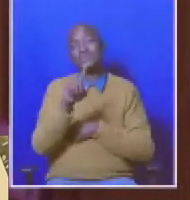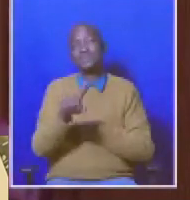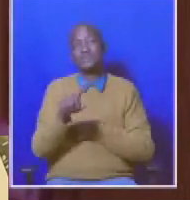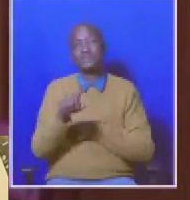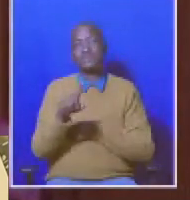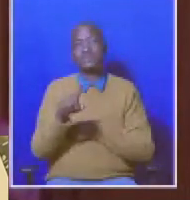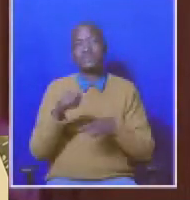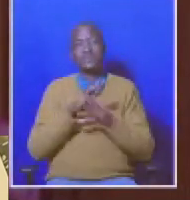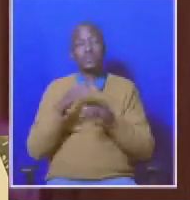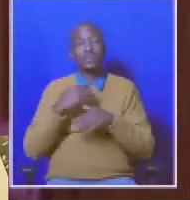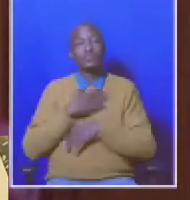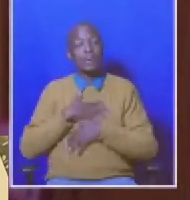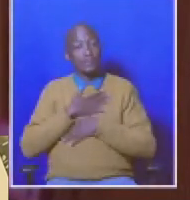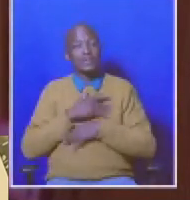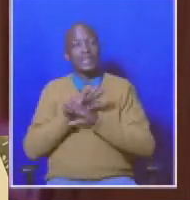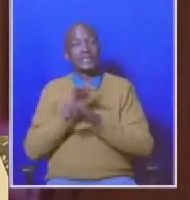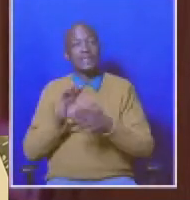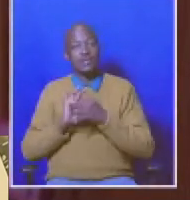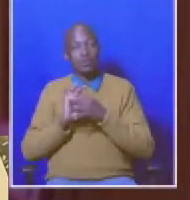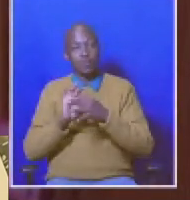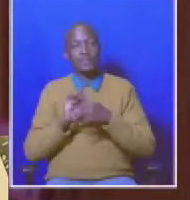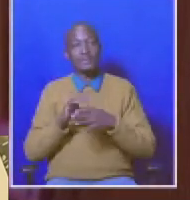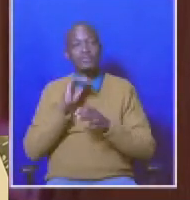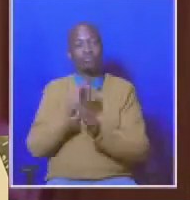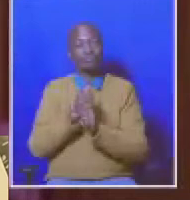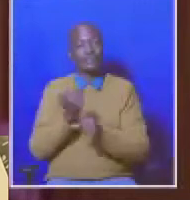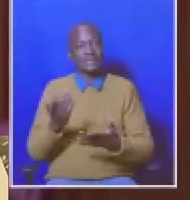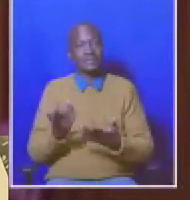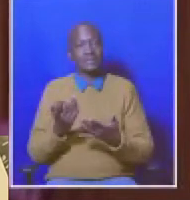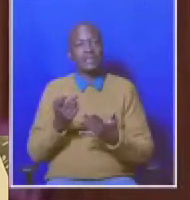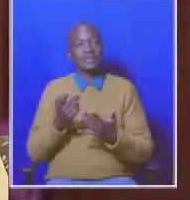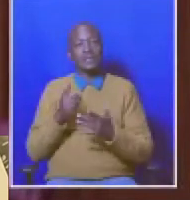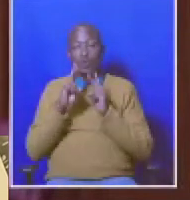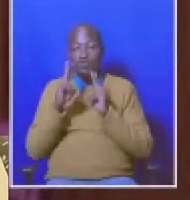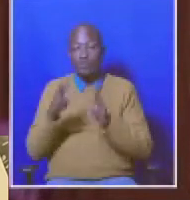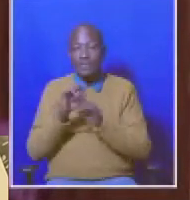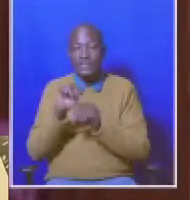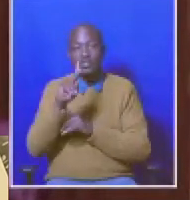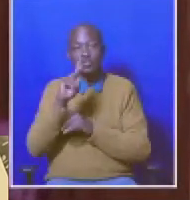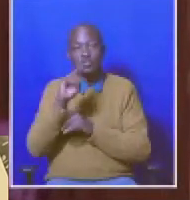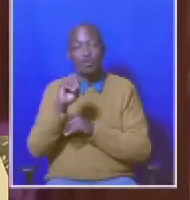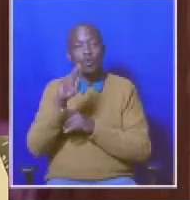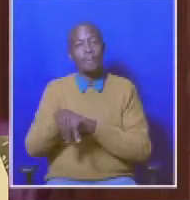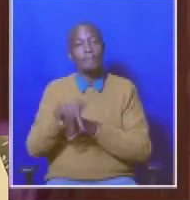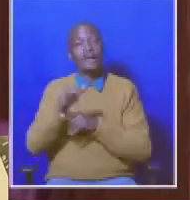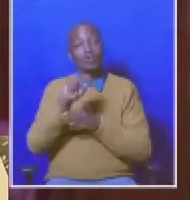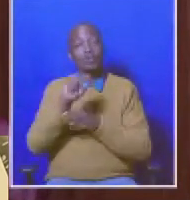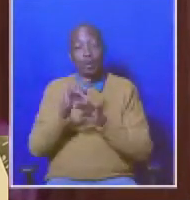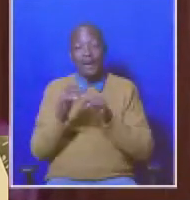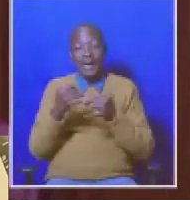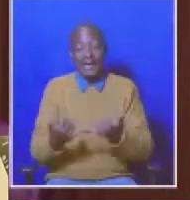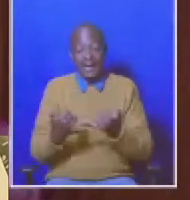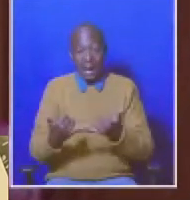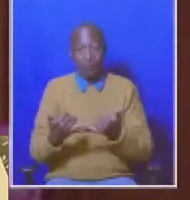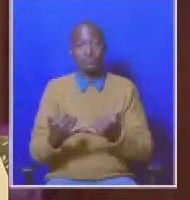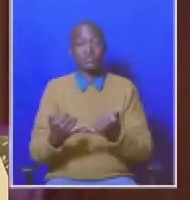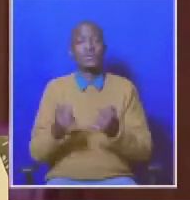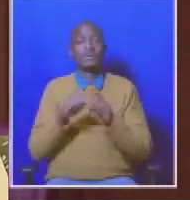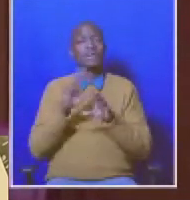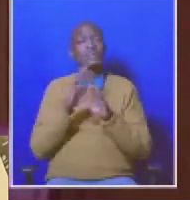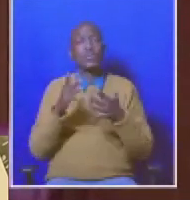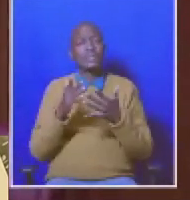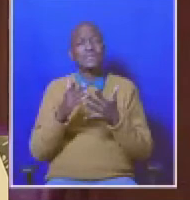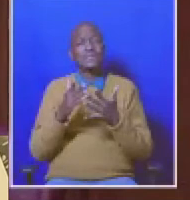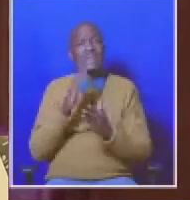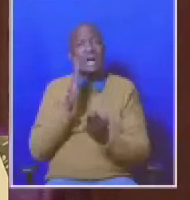while I appreciate the commitments that you have made during your visit in Kopanong and here in the house today, what guarantees can you